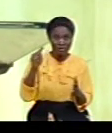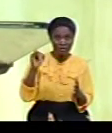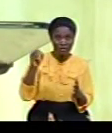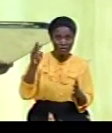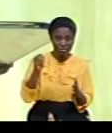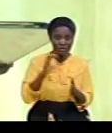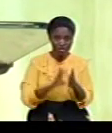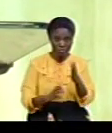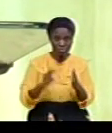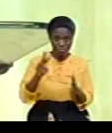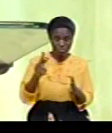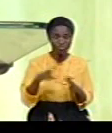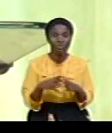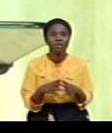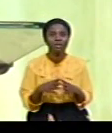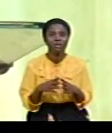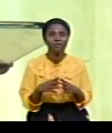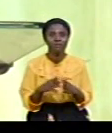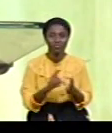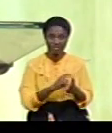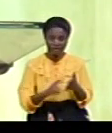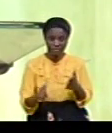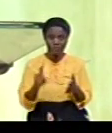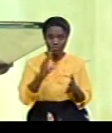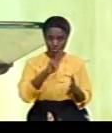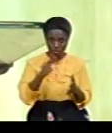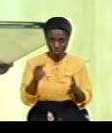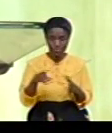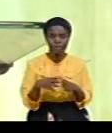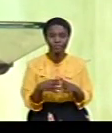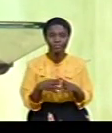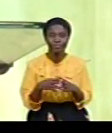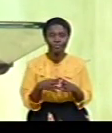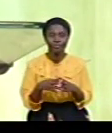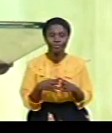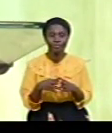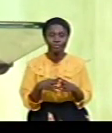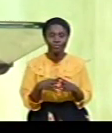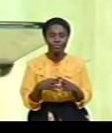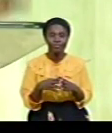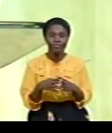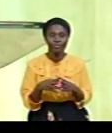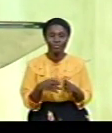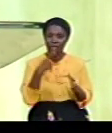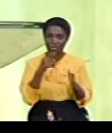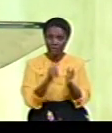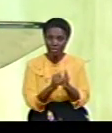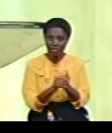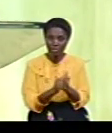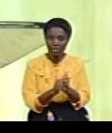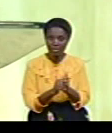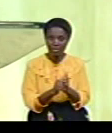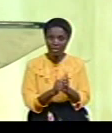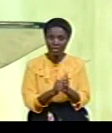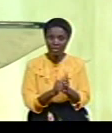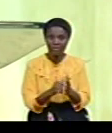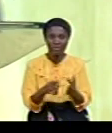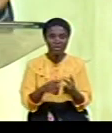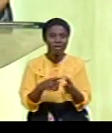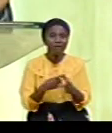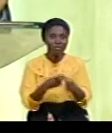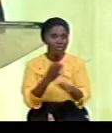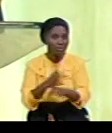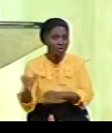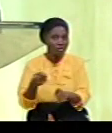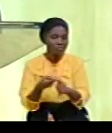2 and verse 22, 2 Timothy chapter 2, verse 22 says, flee also youthful lusts, but